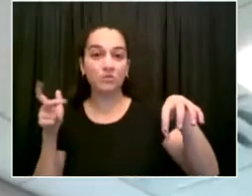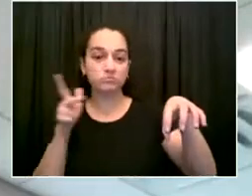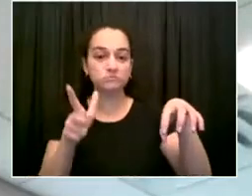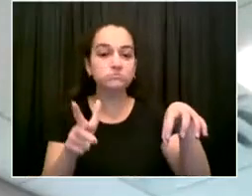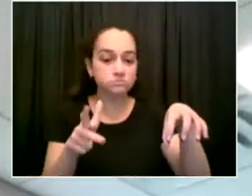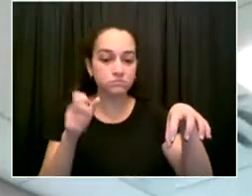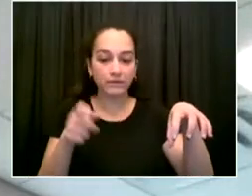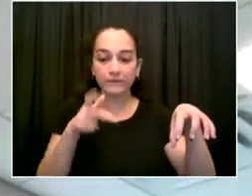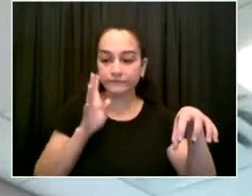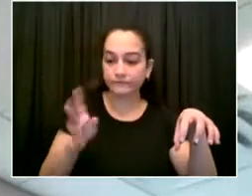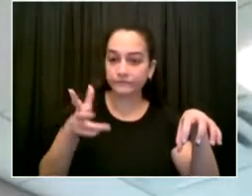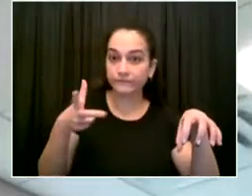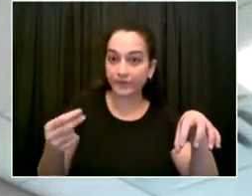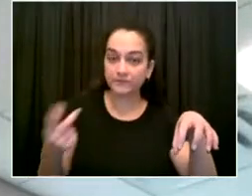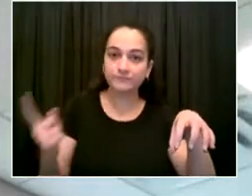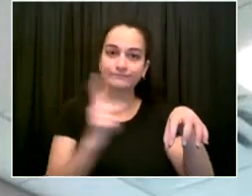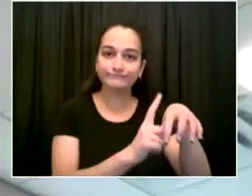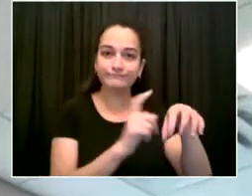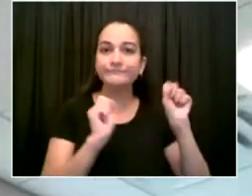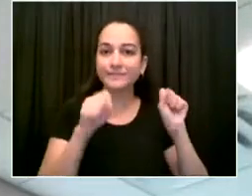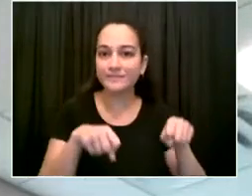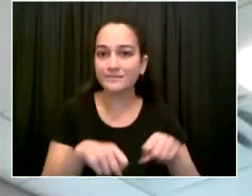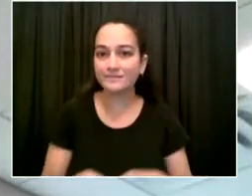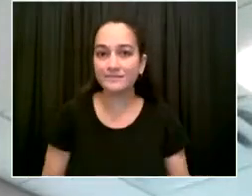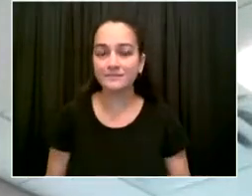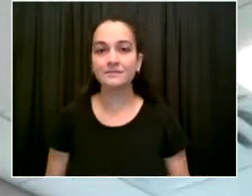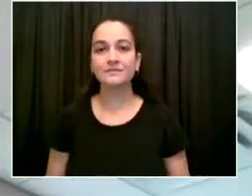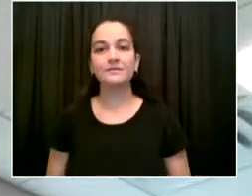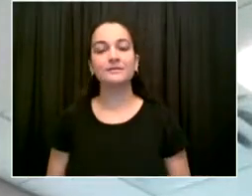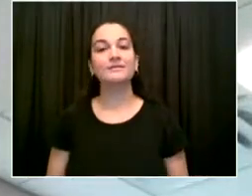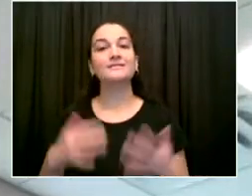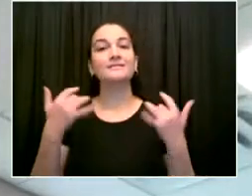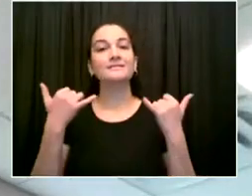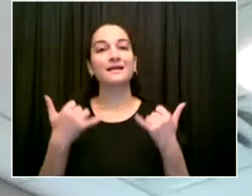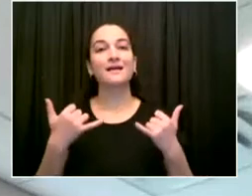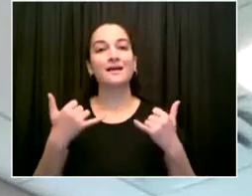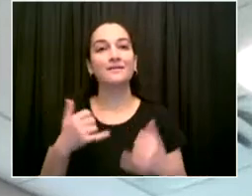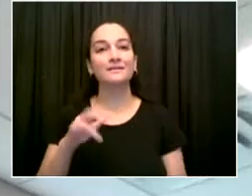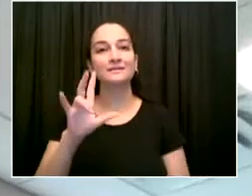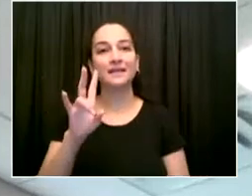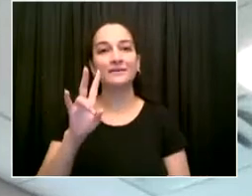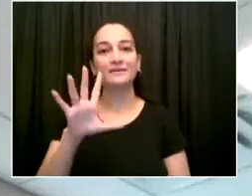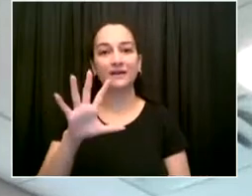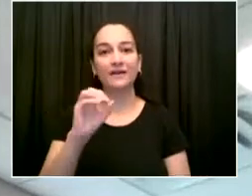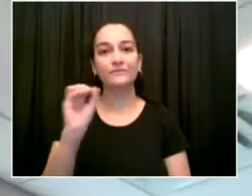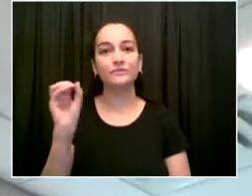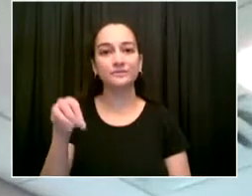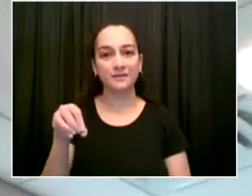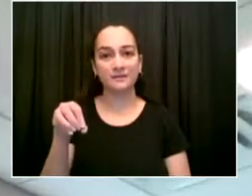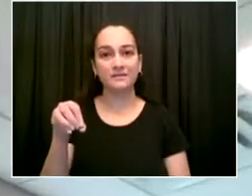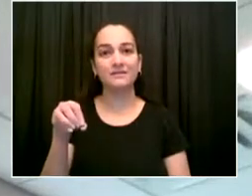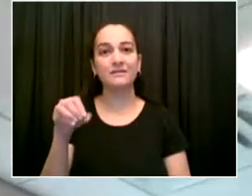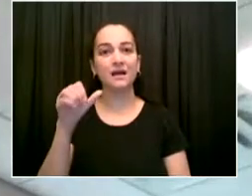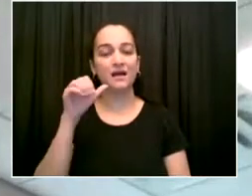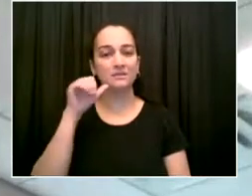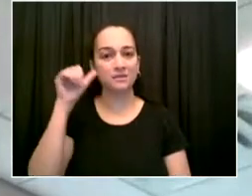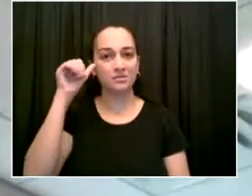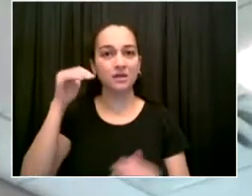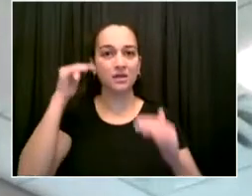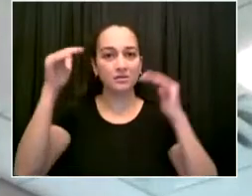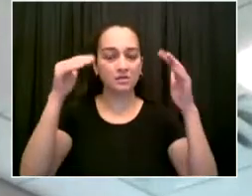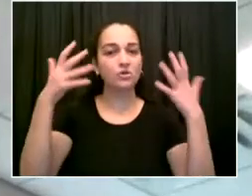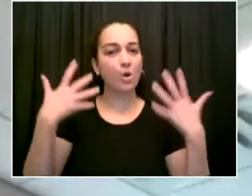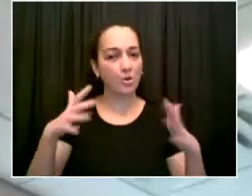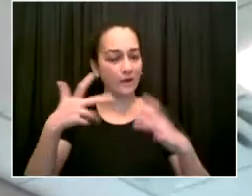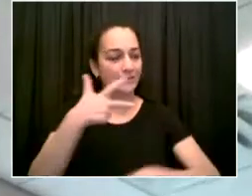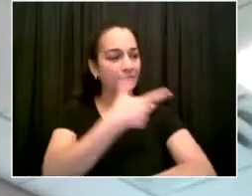of all adults in New York City have received at least one dose of the vaccine. It's obviously the highest number we've reached, but we just reached that number today, showing that we're already seeing